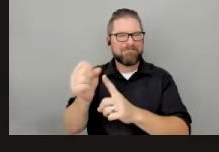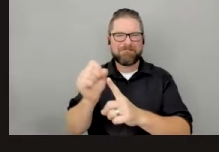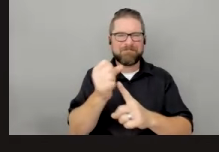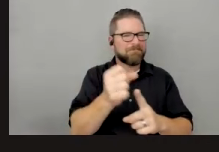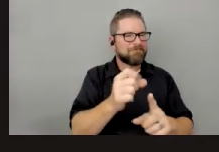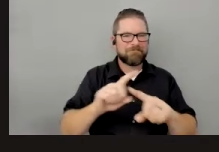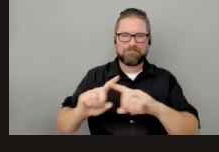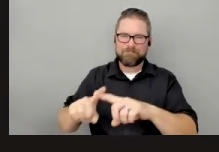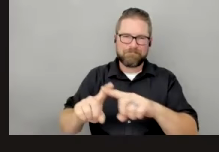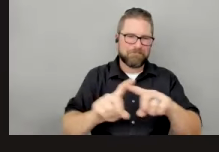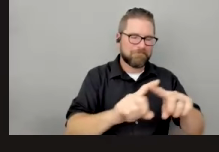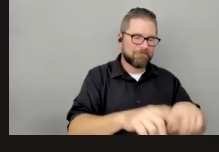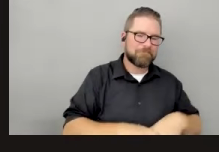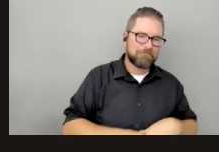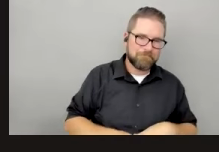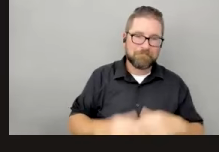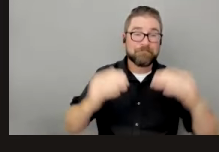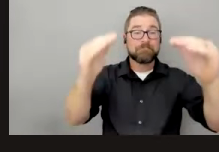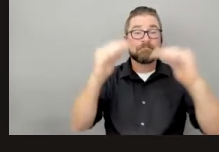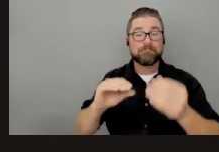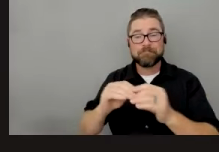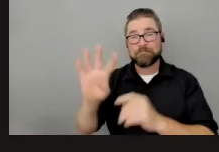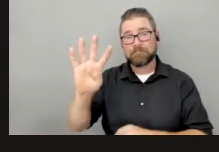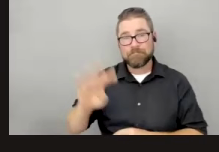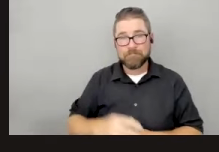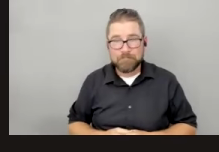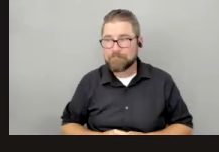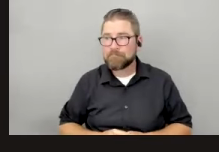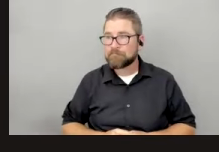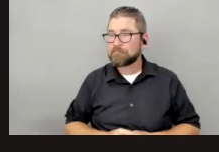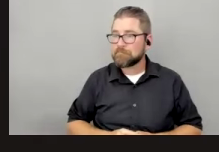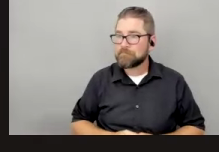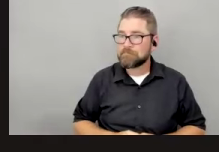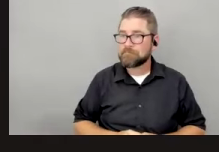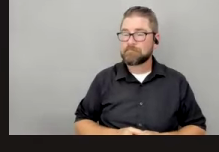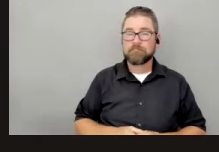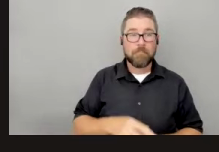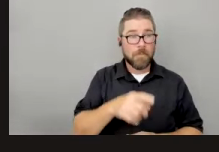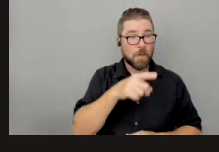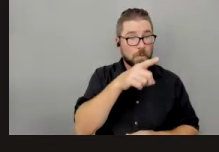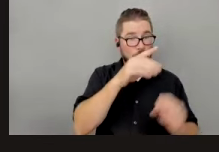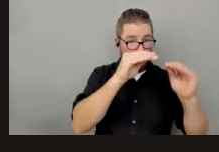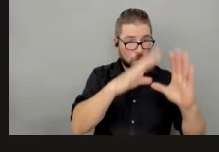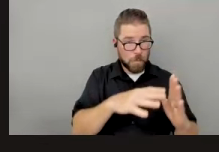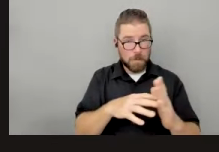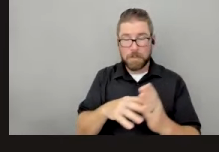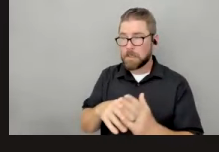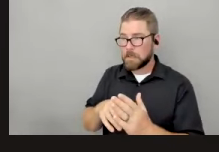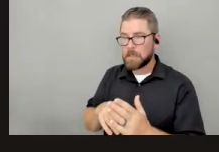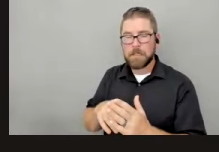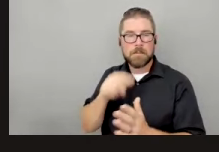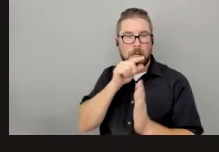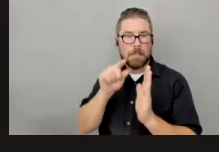Okay. Case study number 4. While grading assignments, you read a student's reflective essay